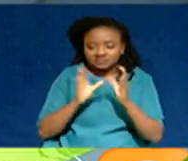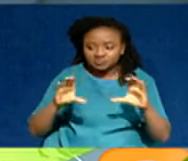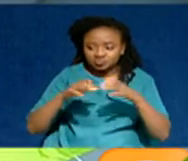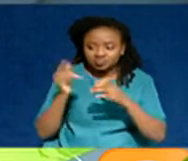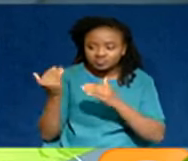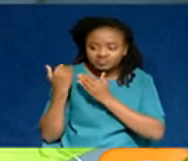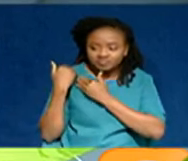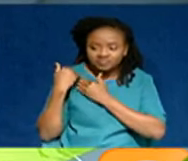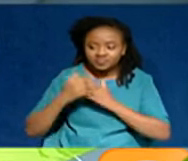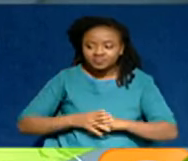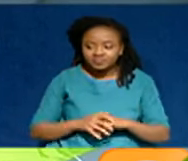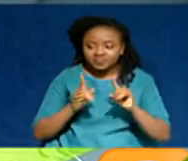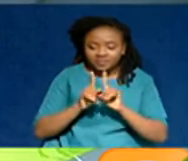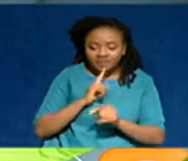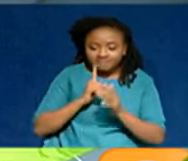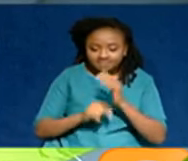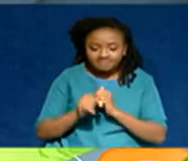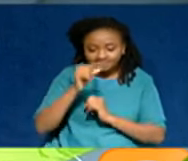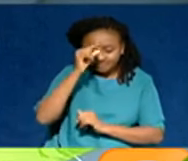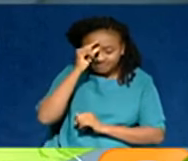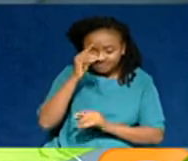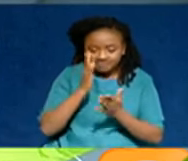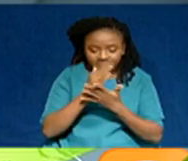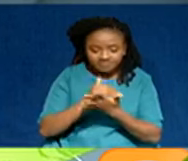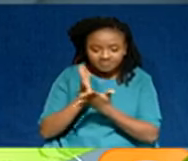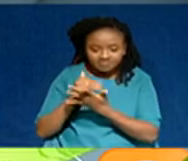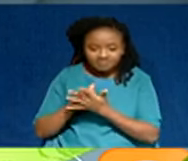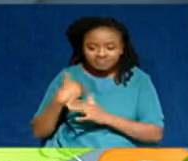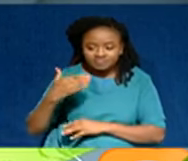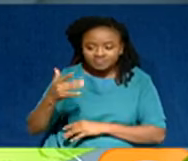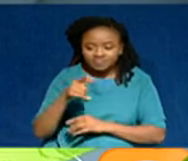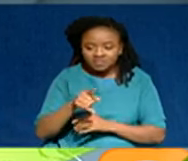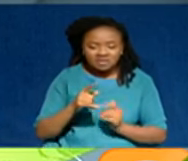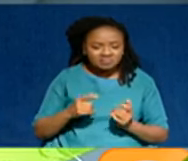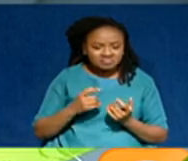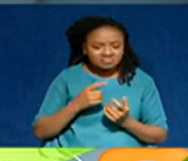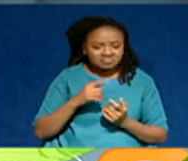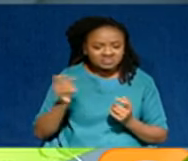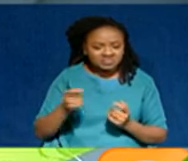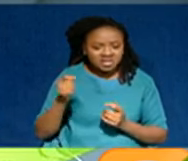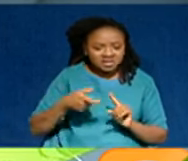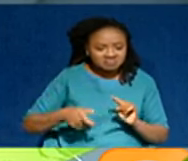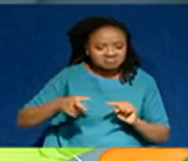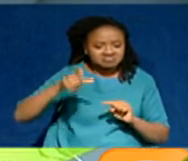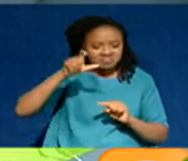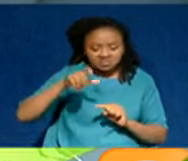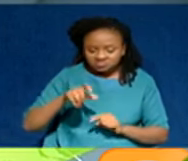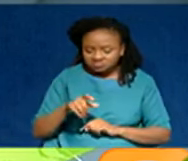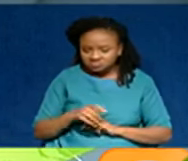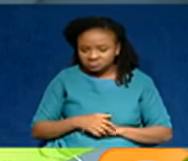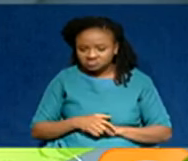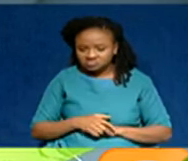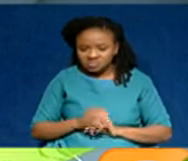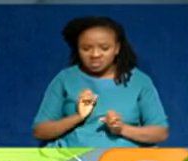all ministries, government departments and state corporations against reviewing their employees' salaries without approval. Speaking during